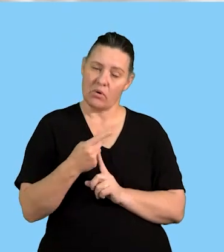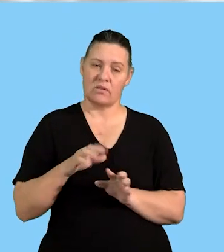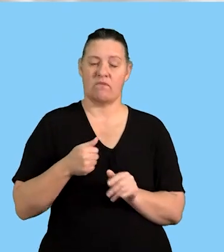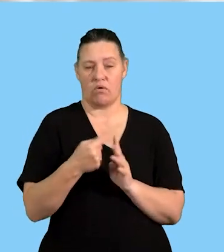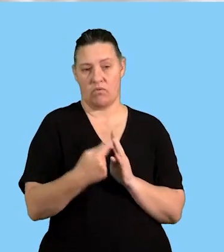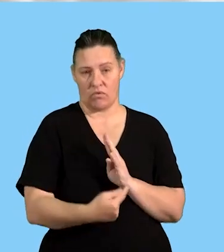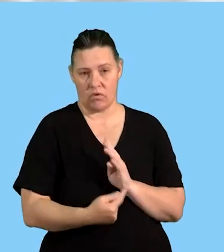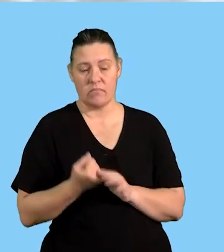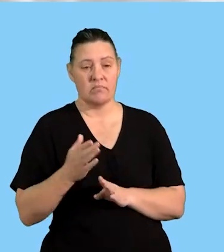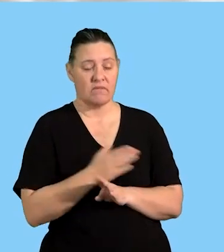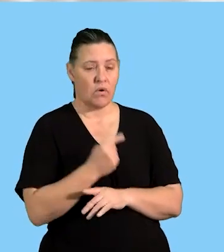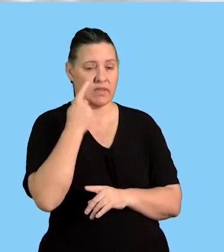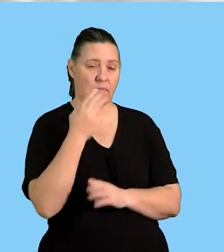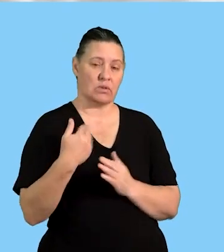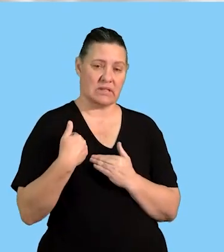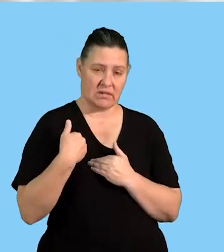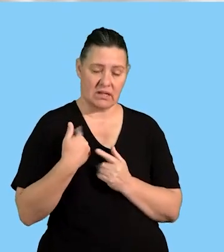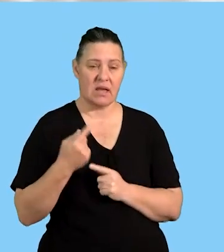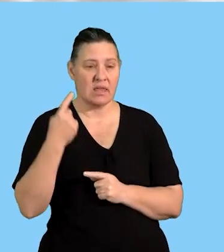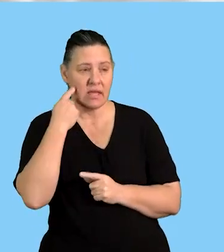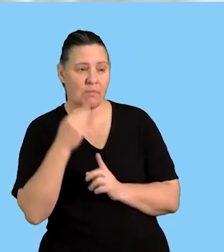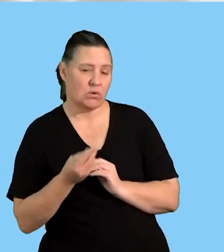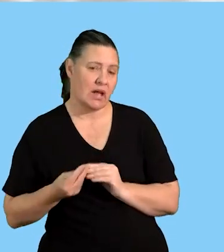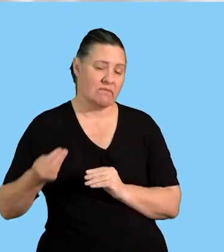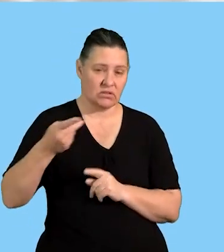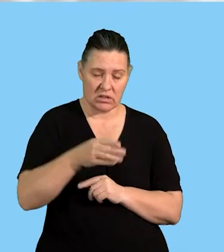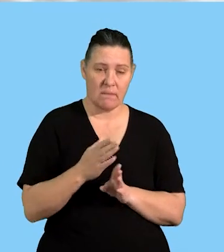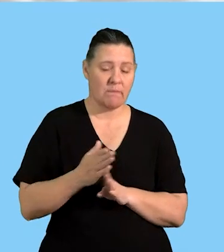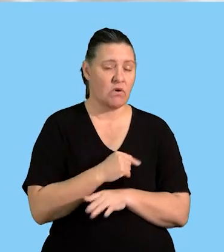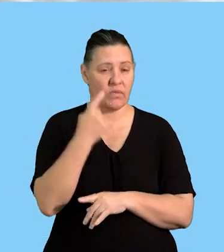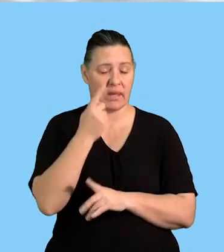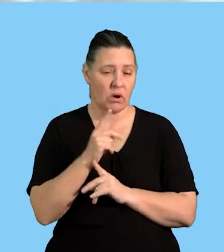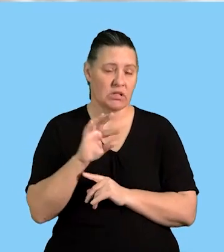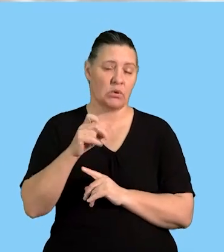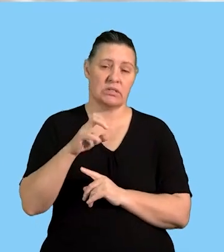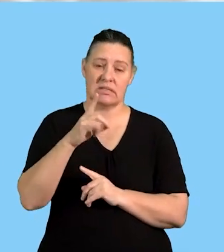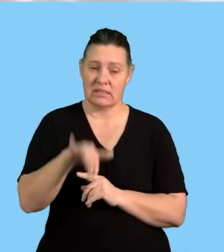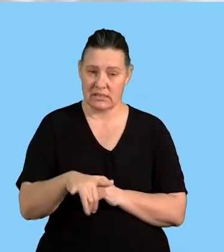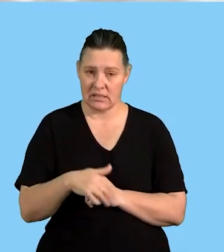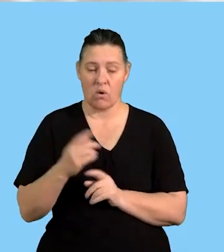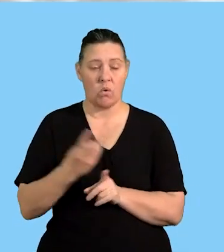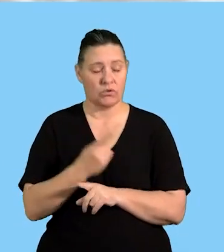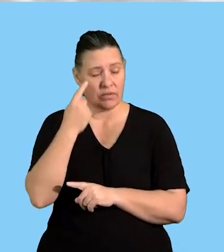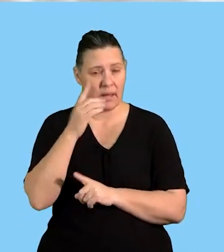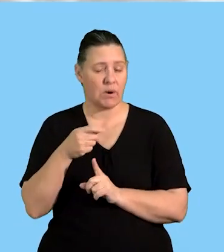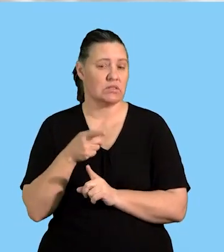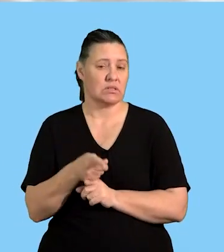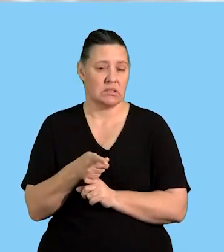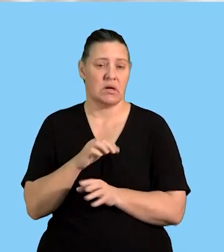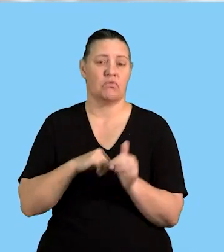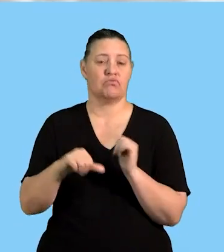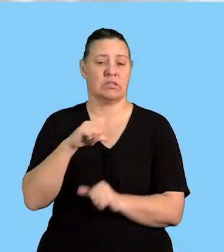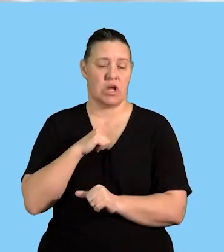Before you think about safety, before you think about inflation, before you think about liquidity, also think about the return